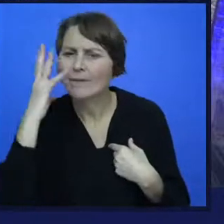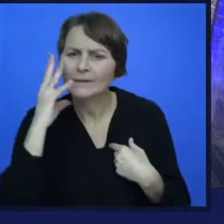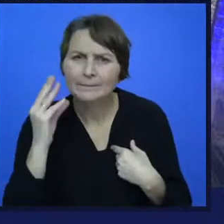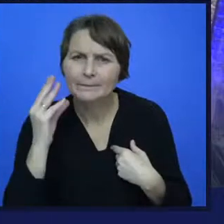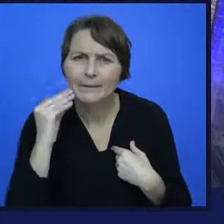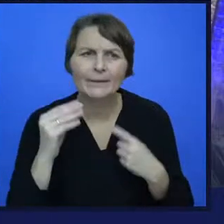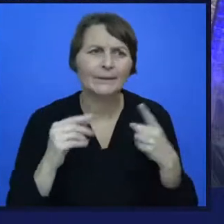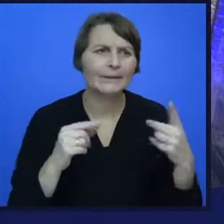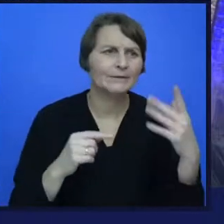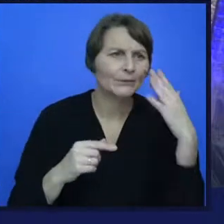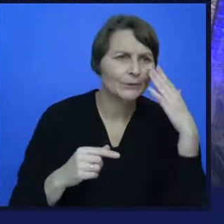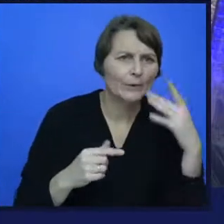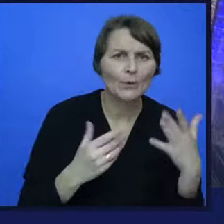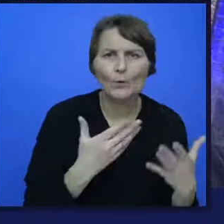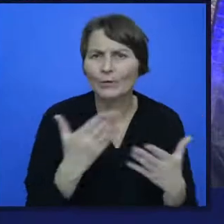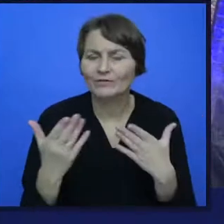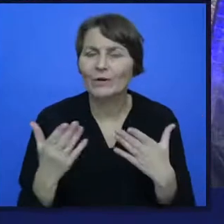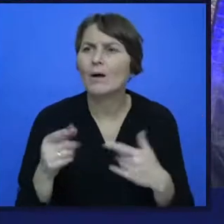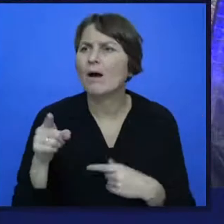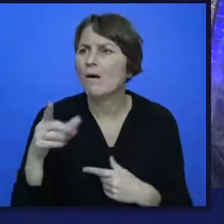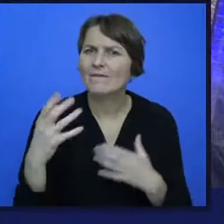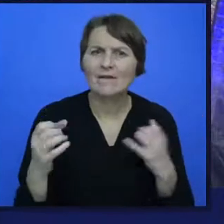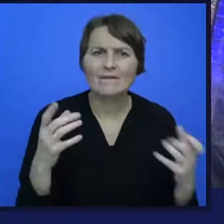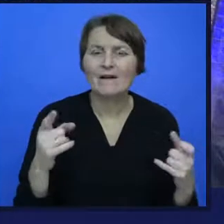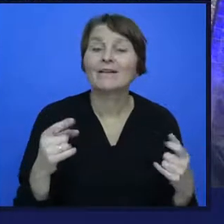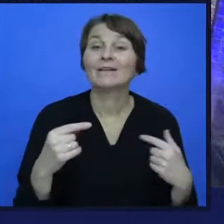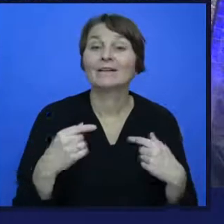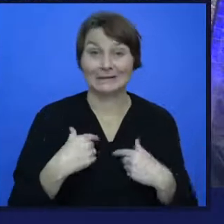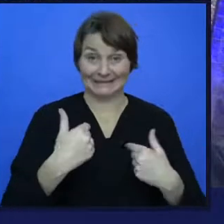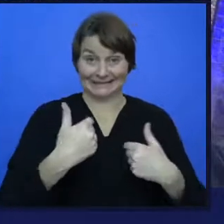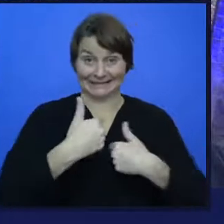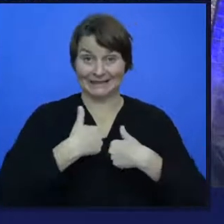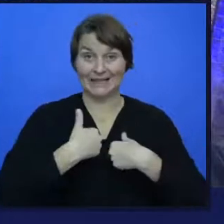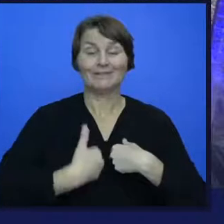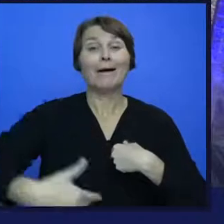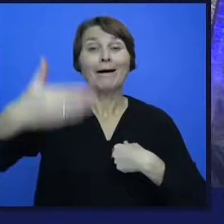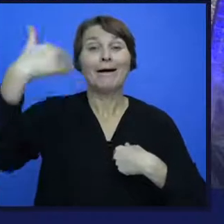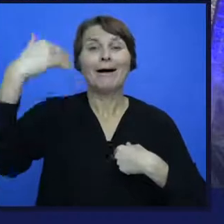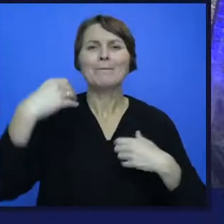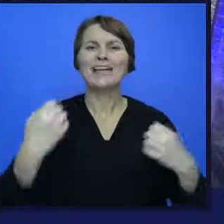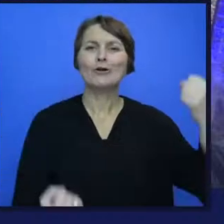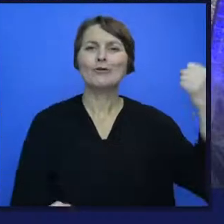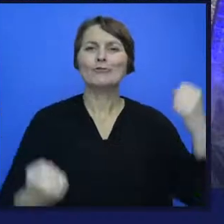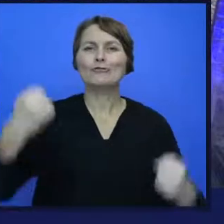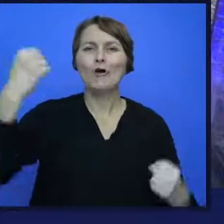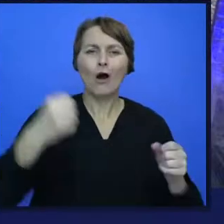comes from a different walk of life. I started my career as a car mechanic.